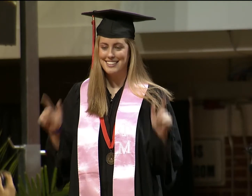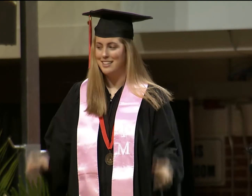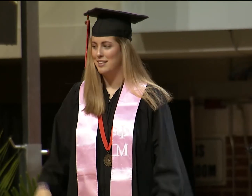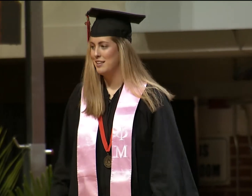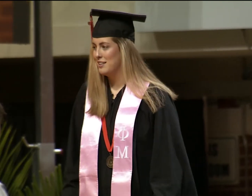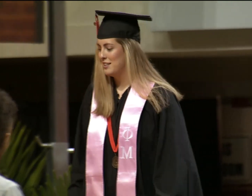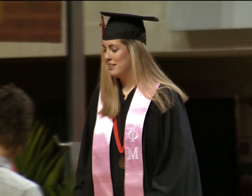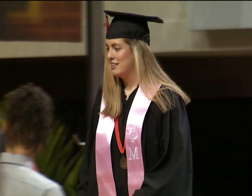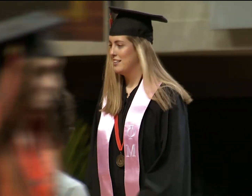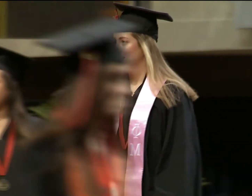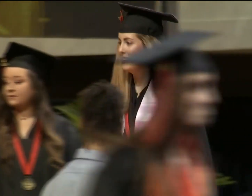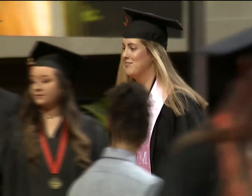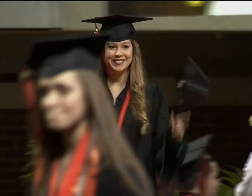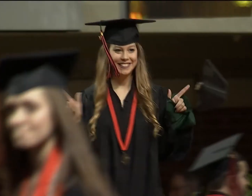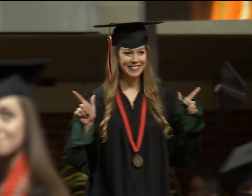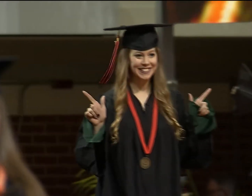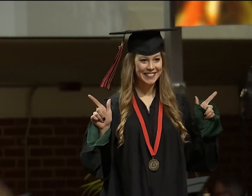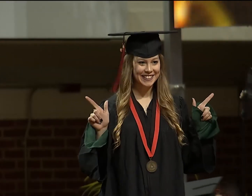Kylie Hester.